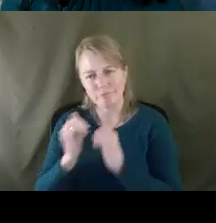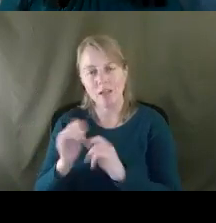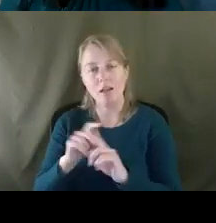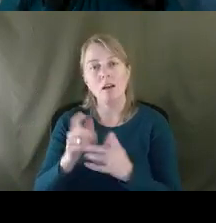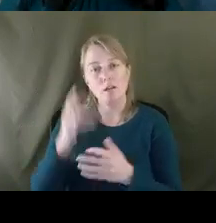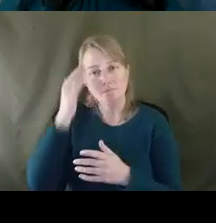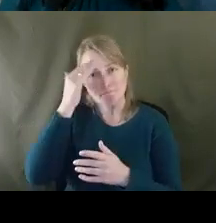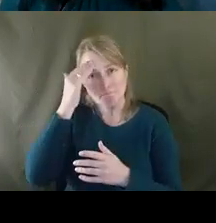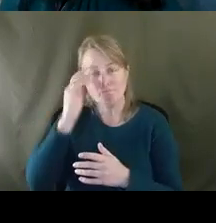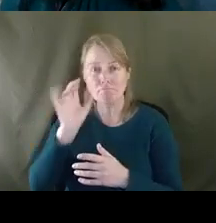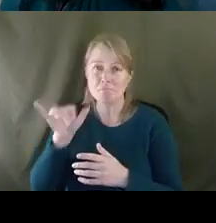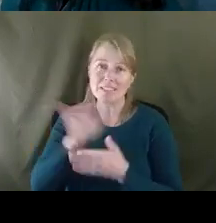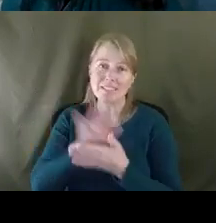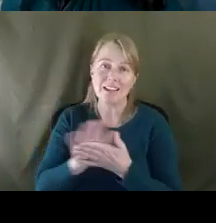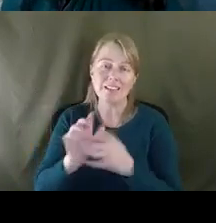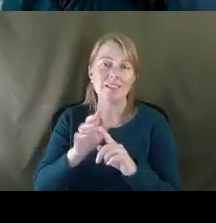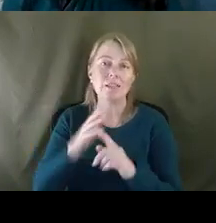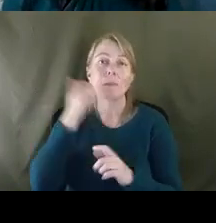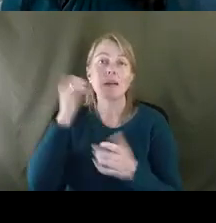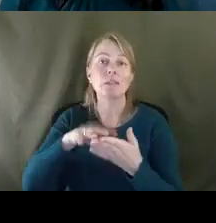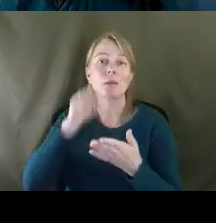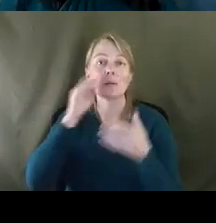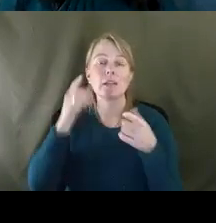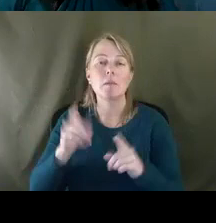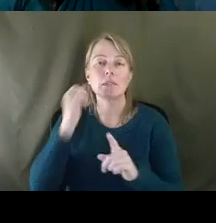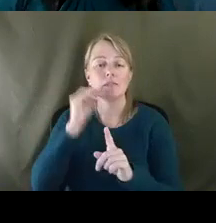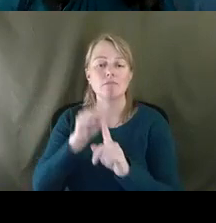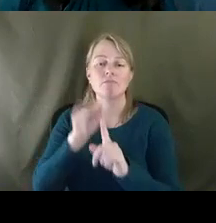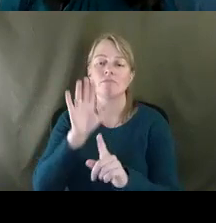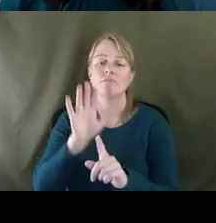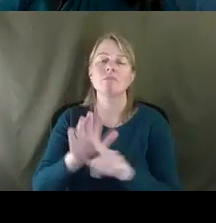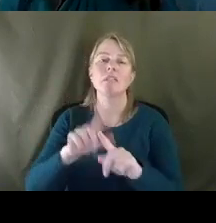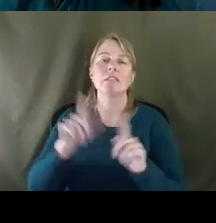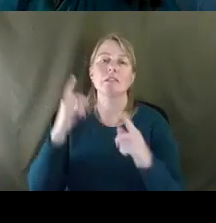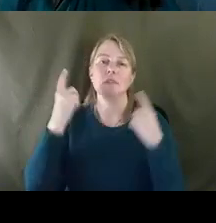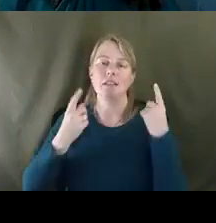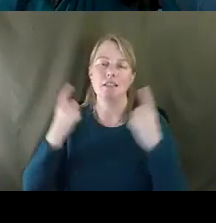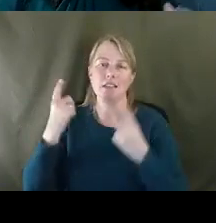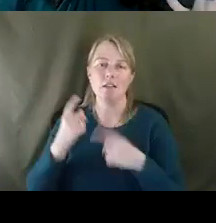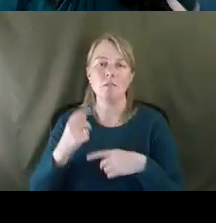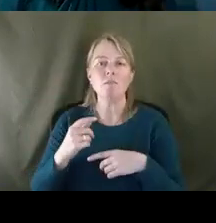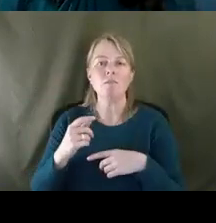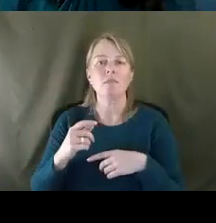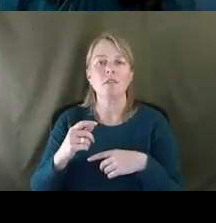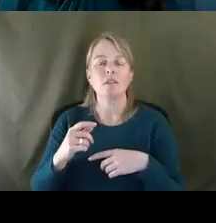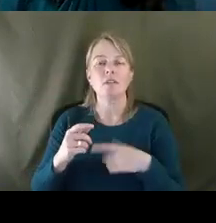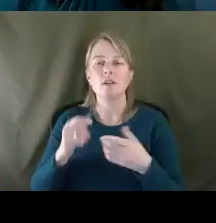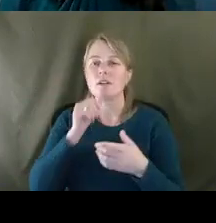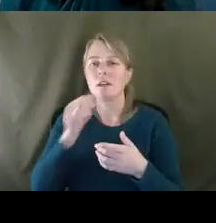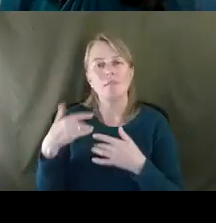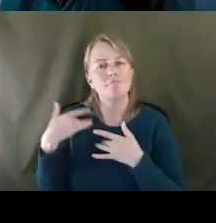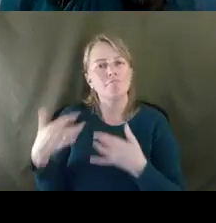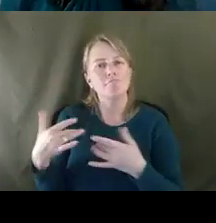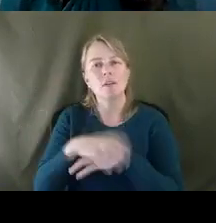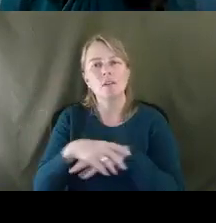familiarity is nice, the best learning happens when you're exposed to different ways of thinking. Looking outside your typical comfort zone is